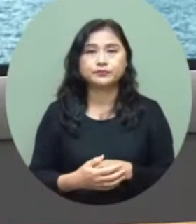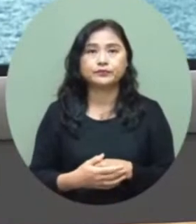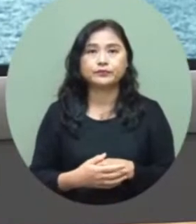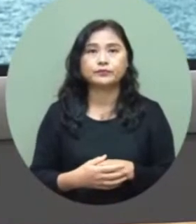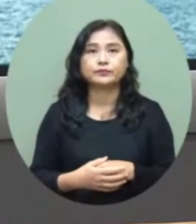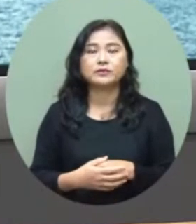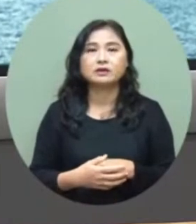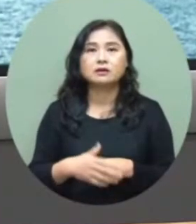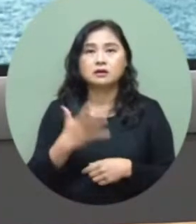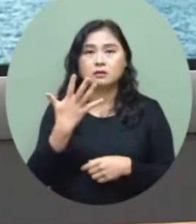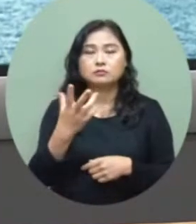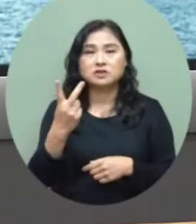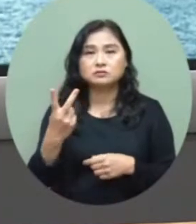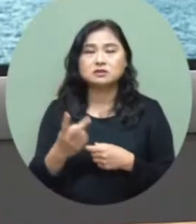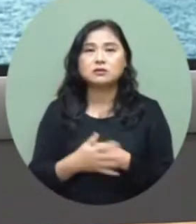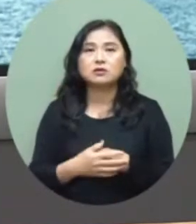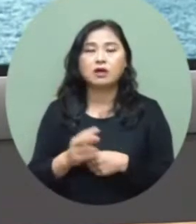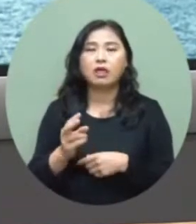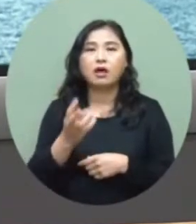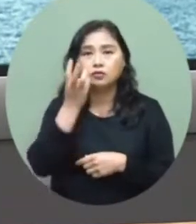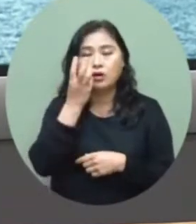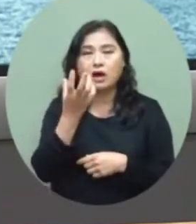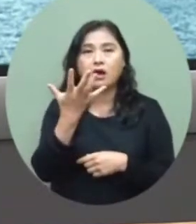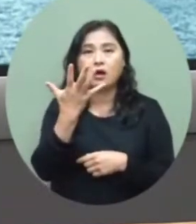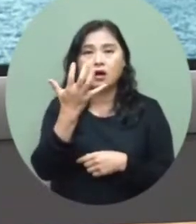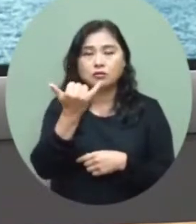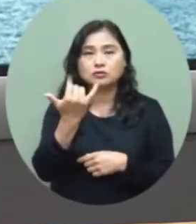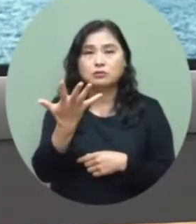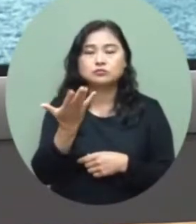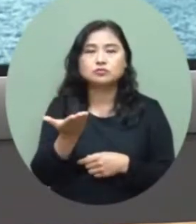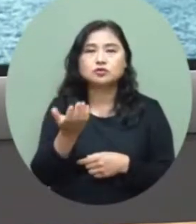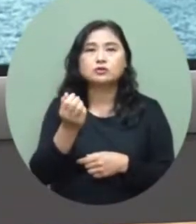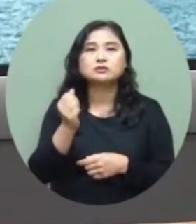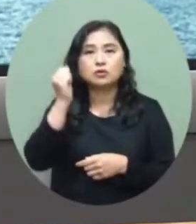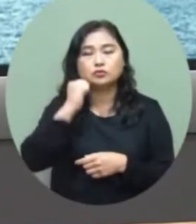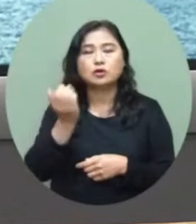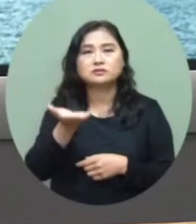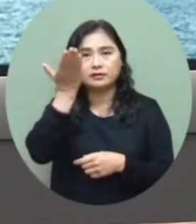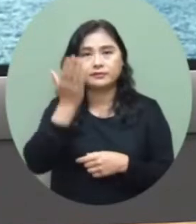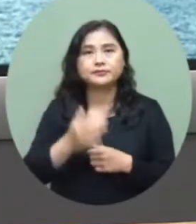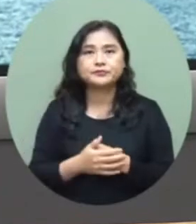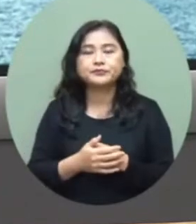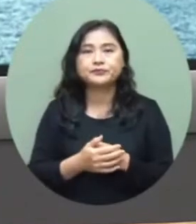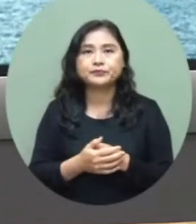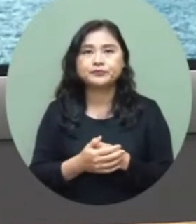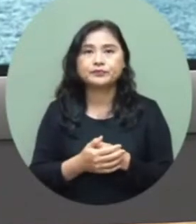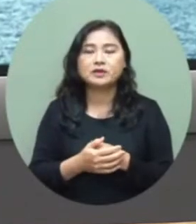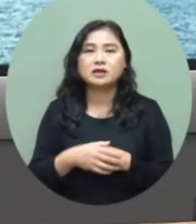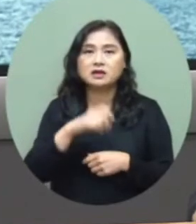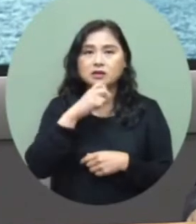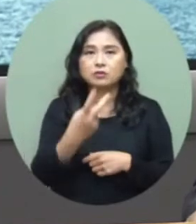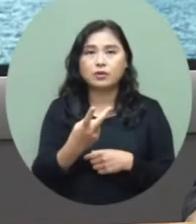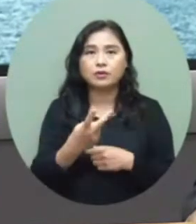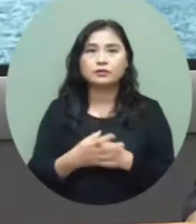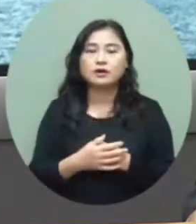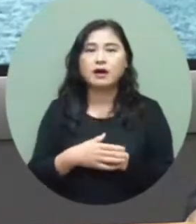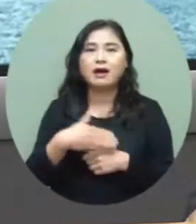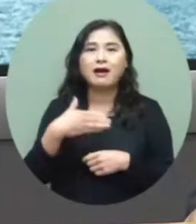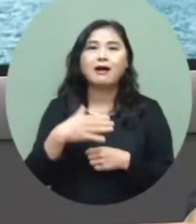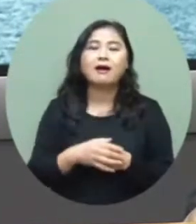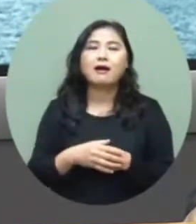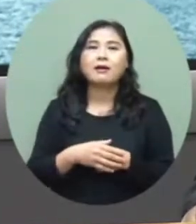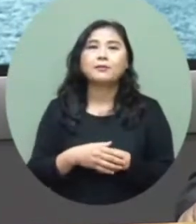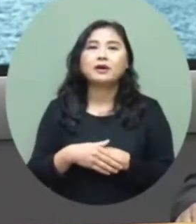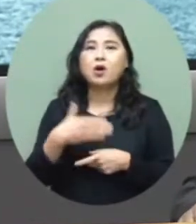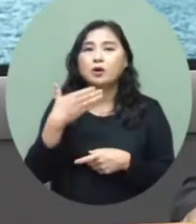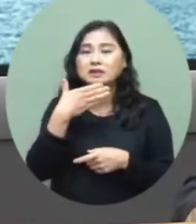shots. And out for 52 were over the age of 65, and 2